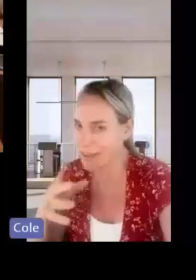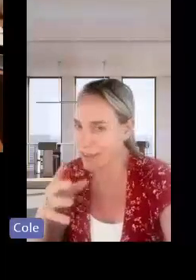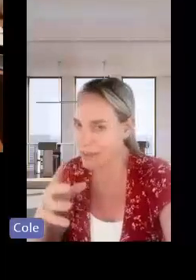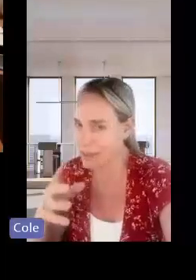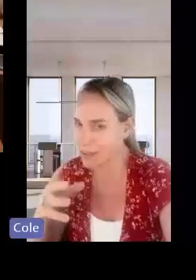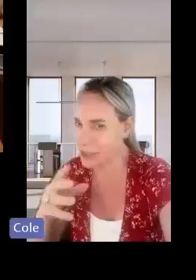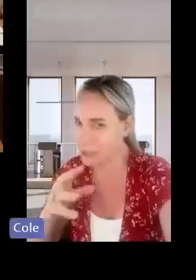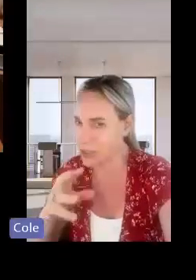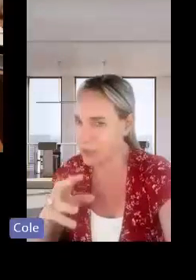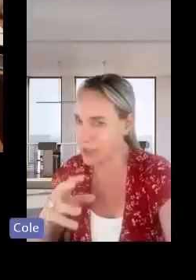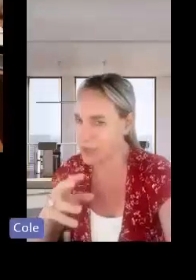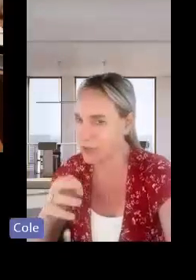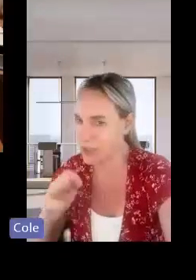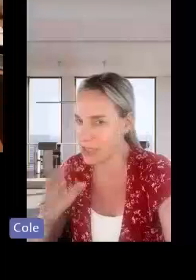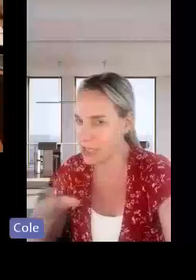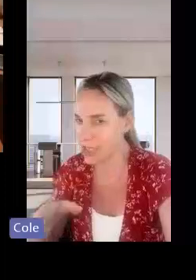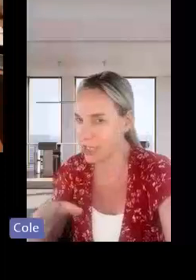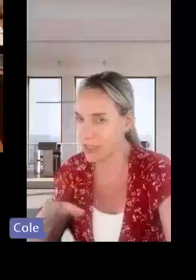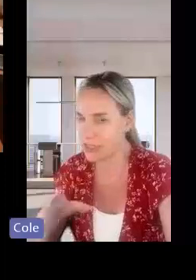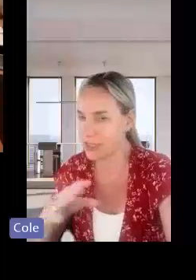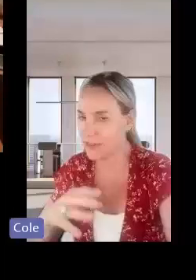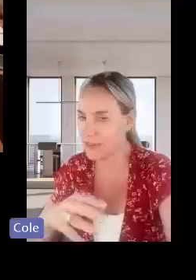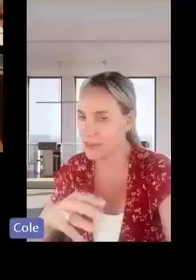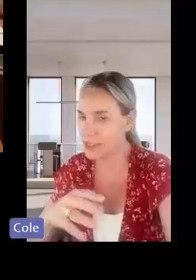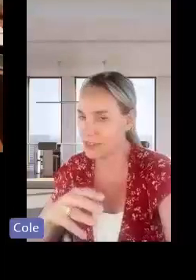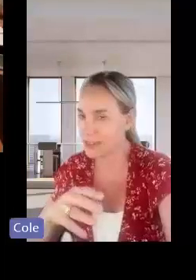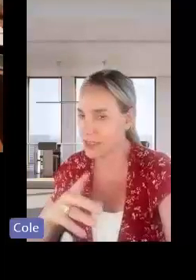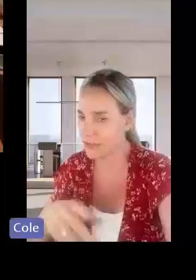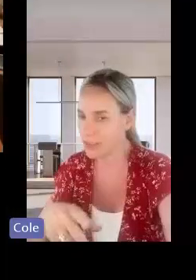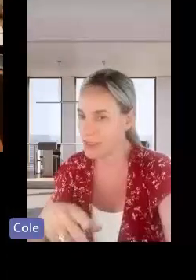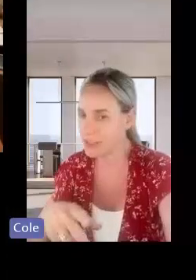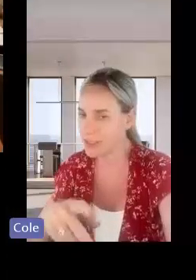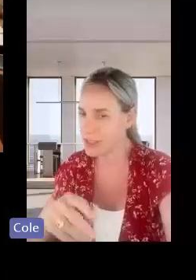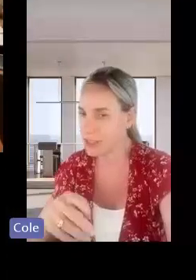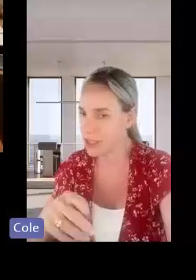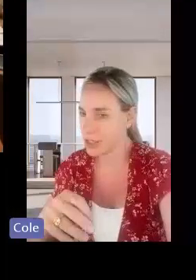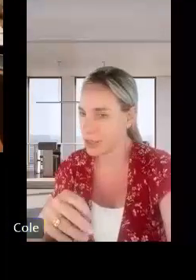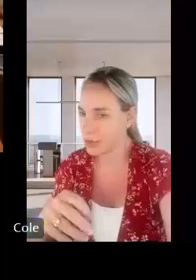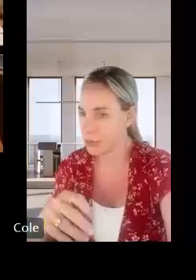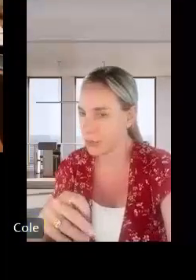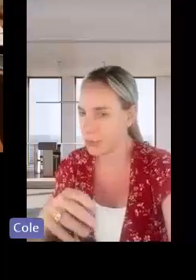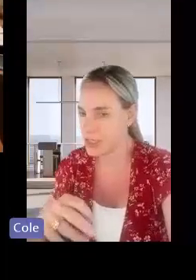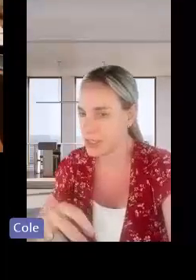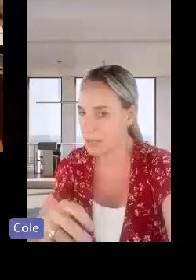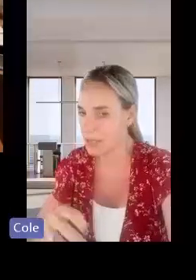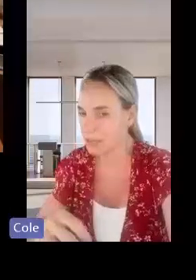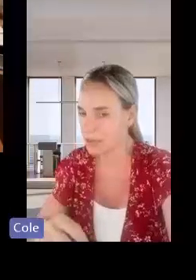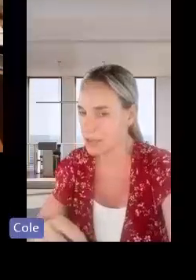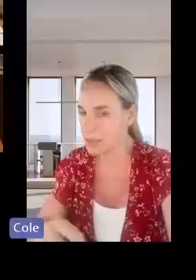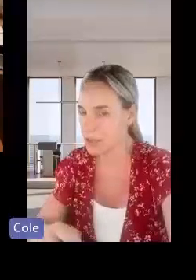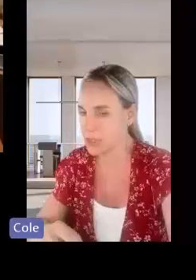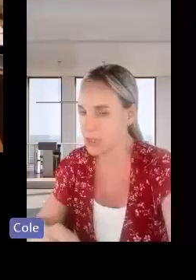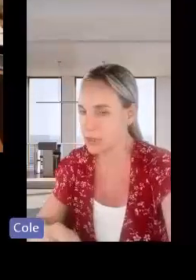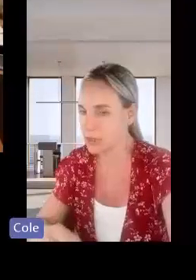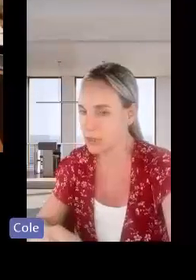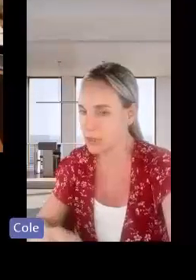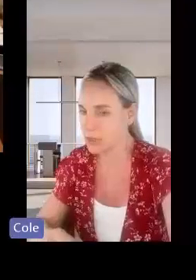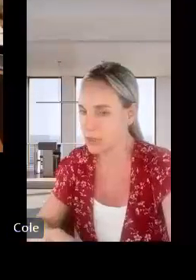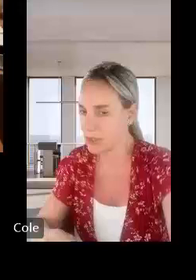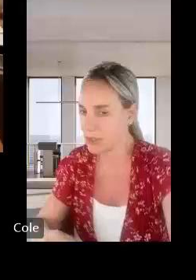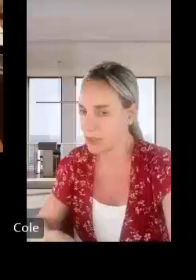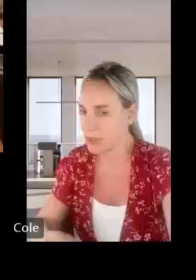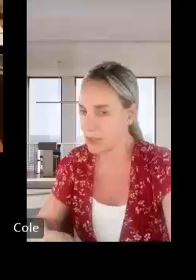clear on the difference between the two. There's educators and then there's advisors. What's the main difference between the